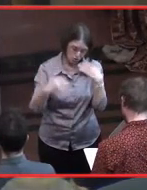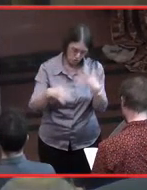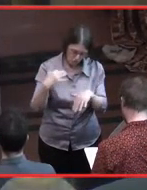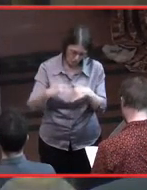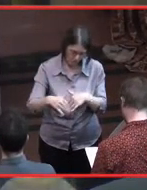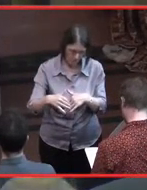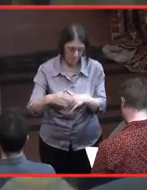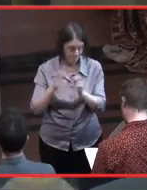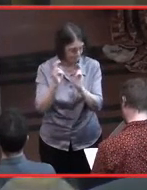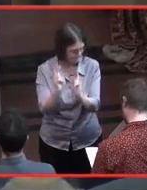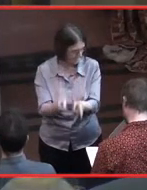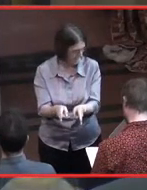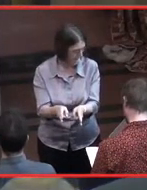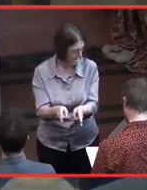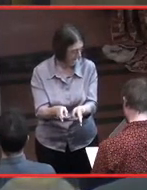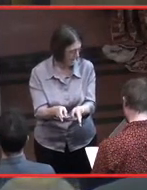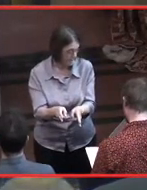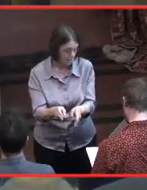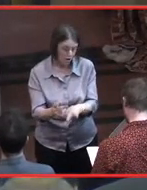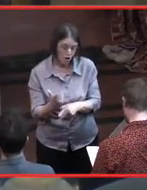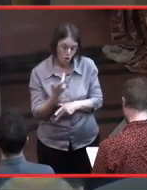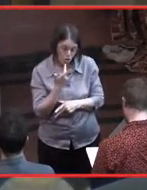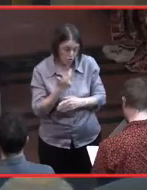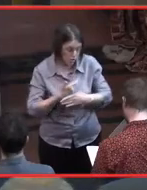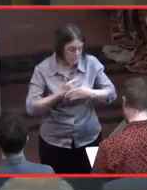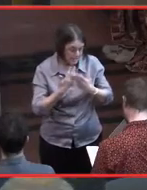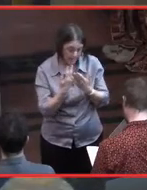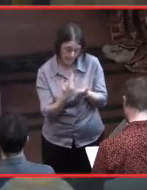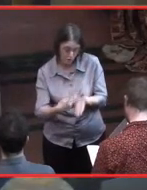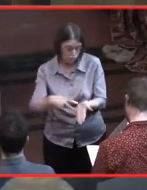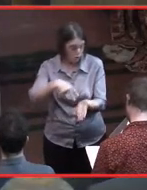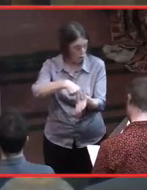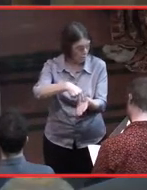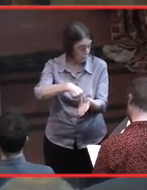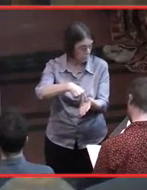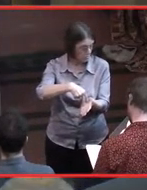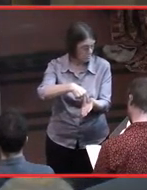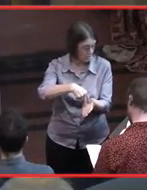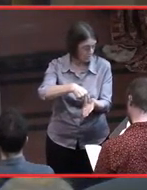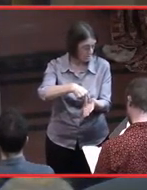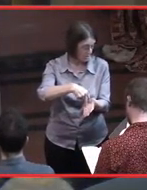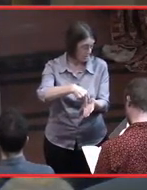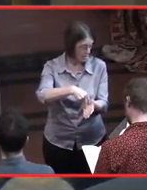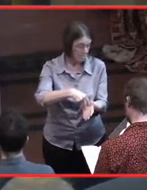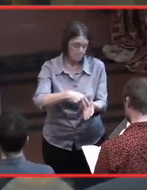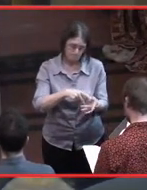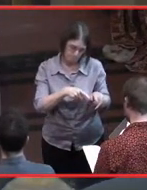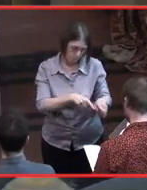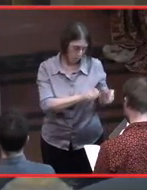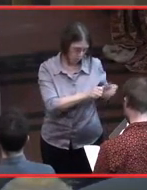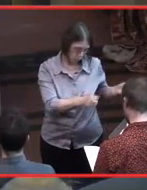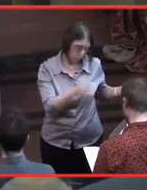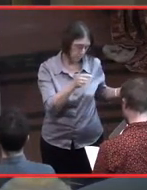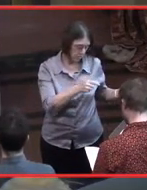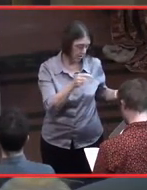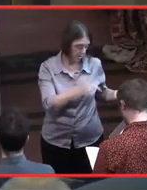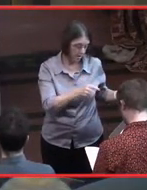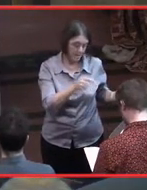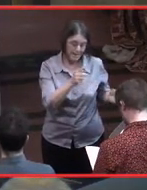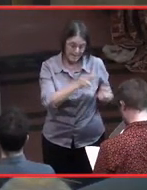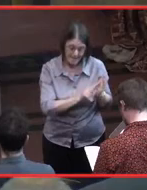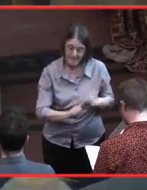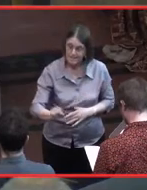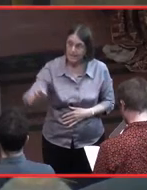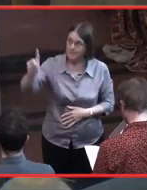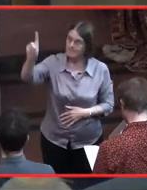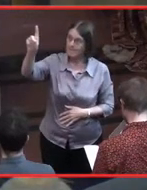and was buried. On the third day he rose again in accordance with the scriptures. He ascended into